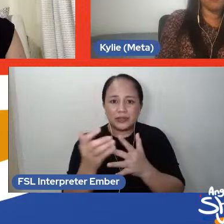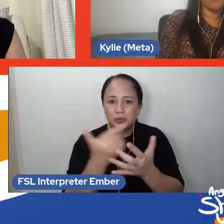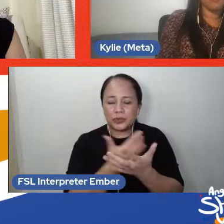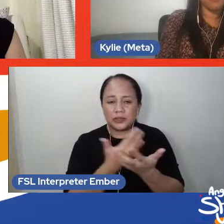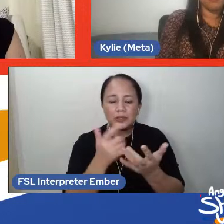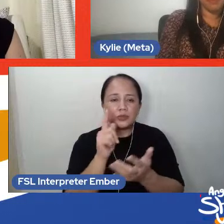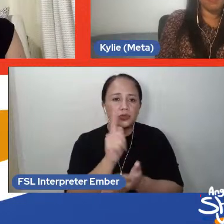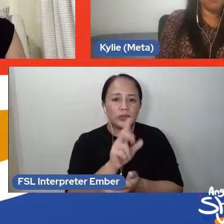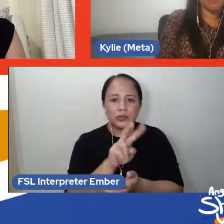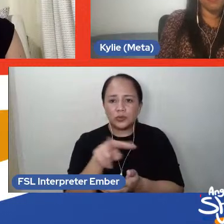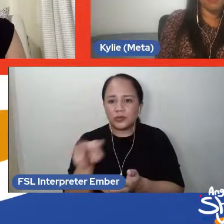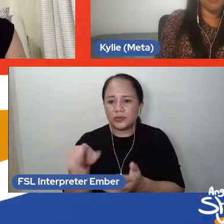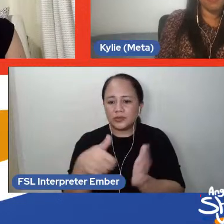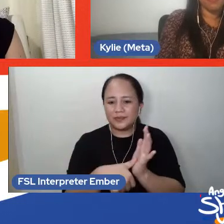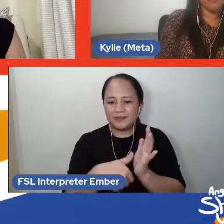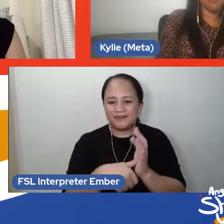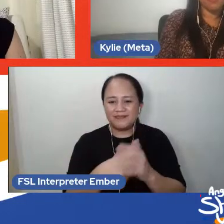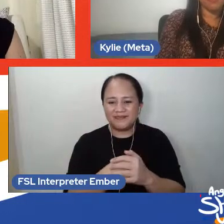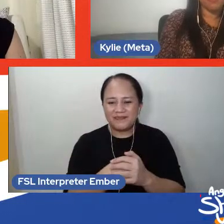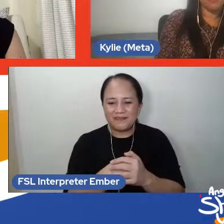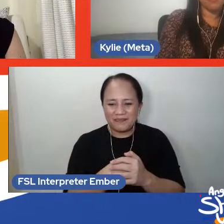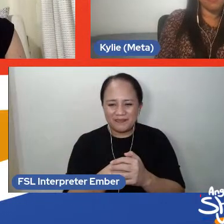2022 elections. So